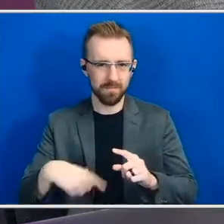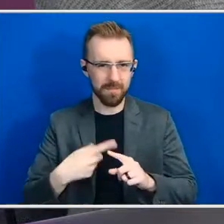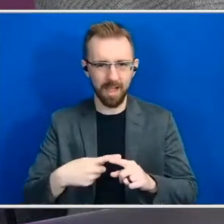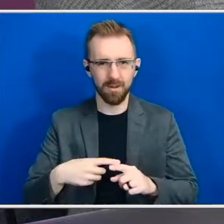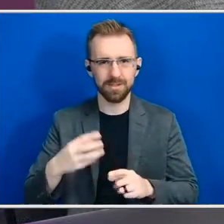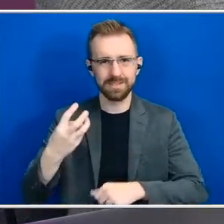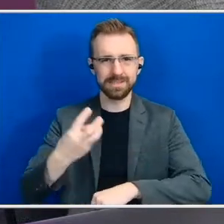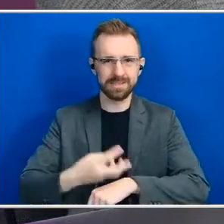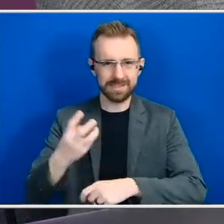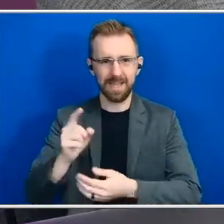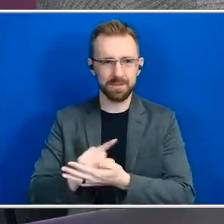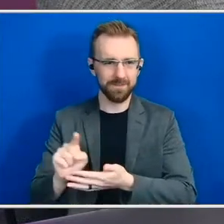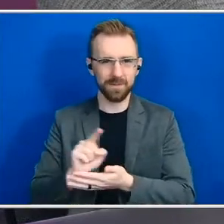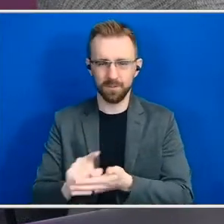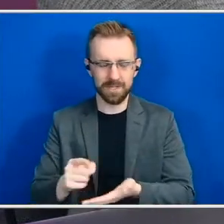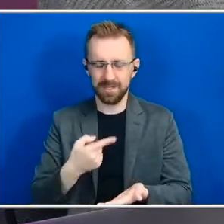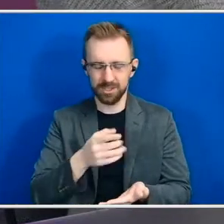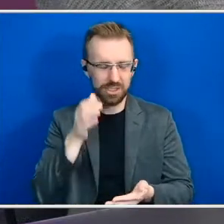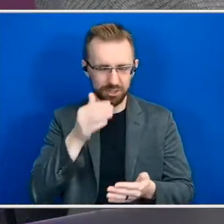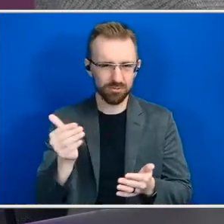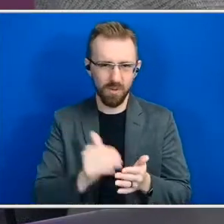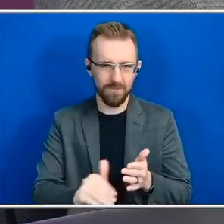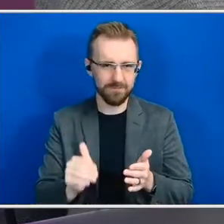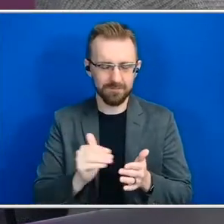week. And it's,